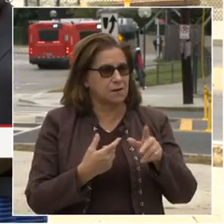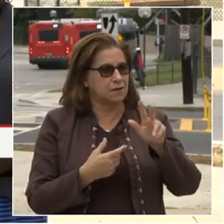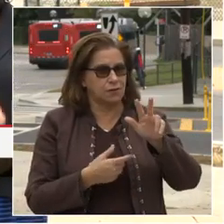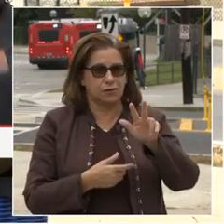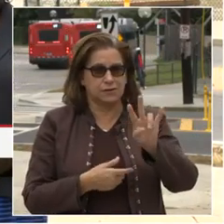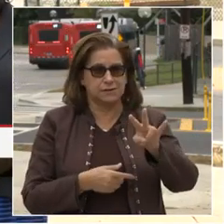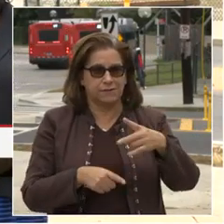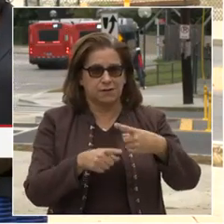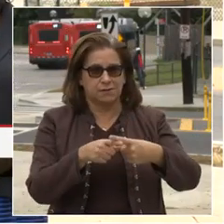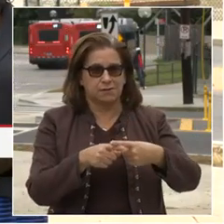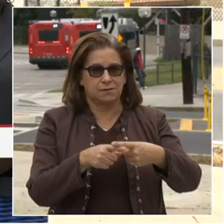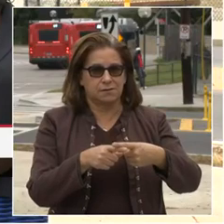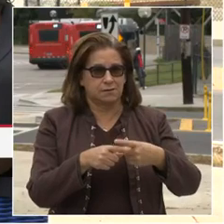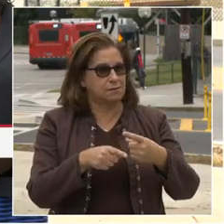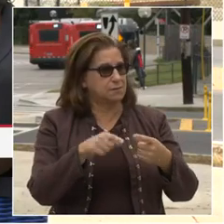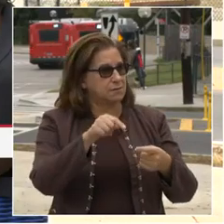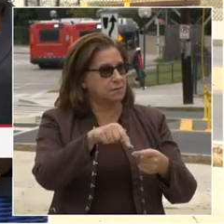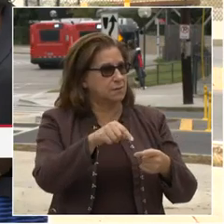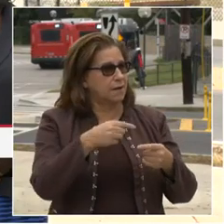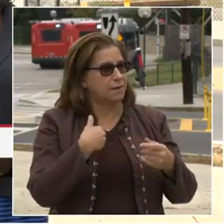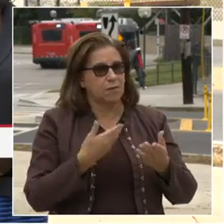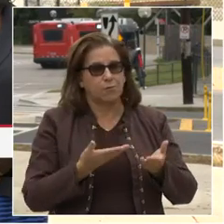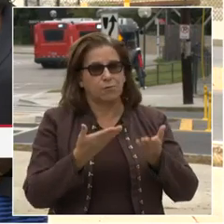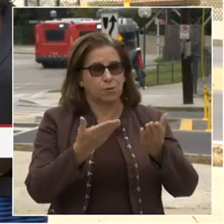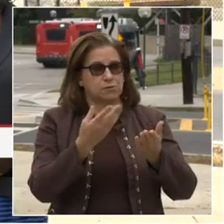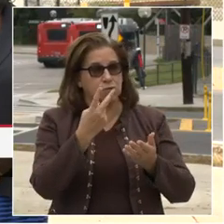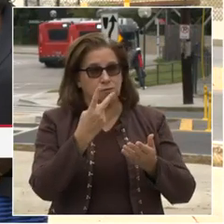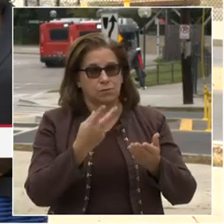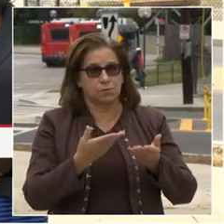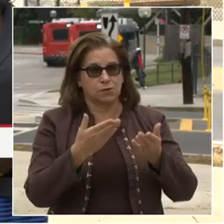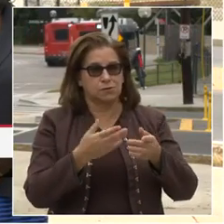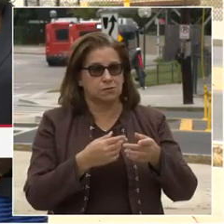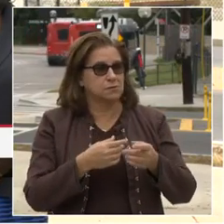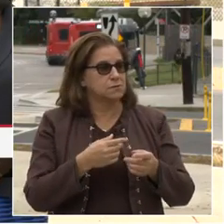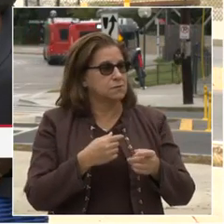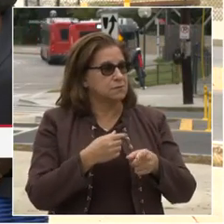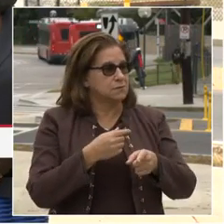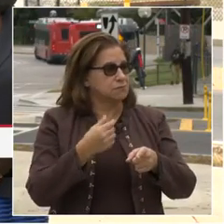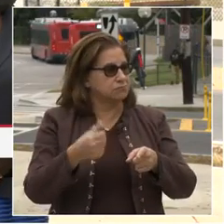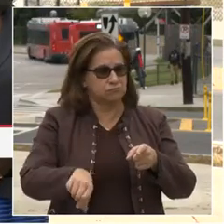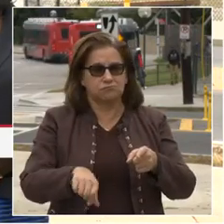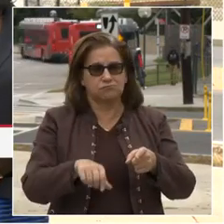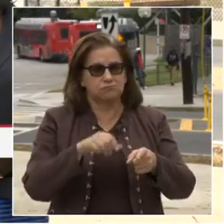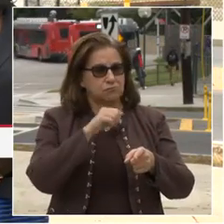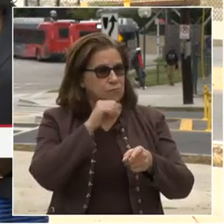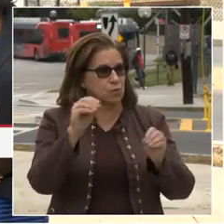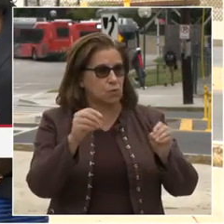that DDOT has put forward had pretty much been rejected by the Citizens Association and the ANCs there.